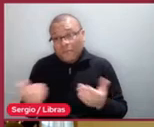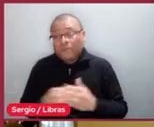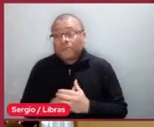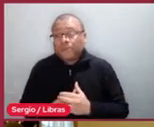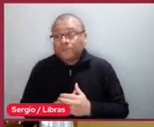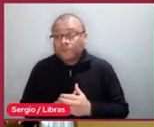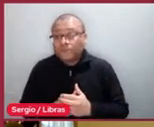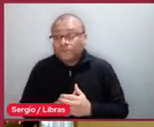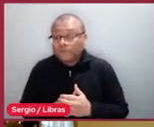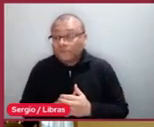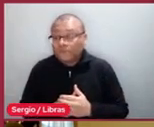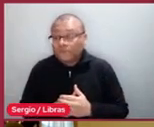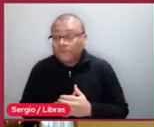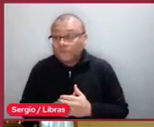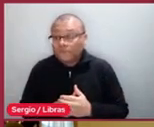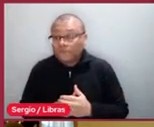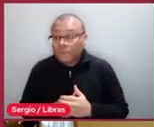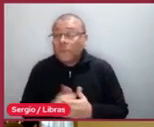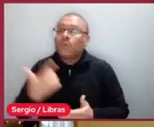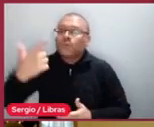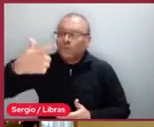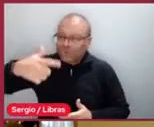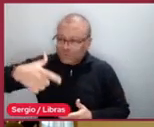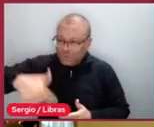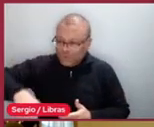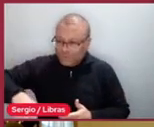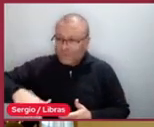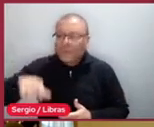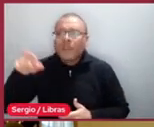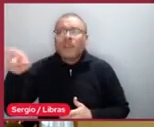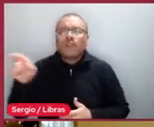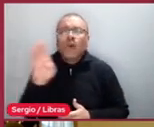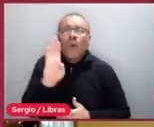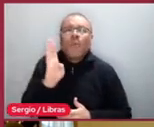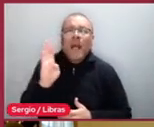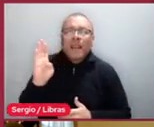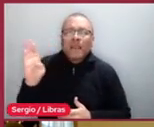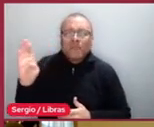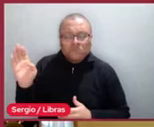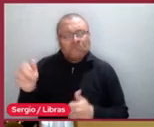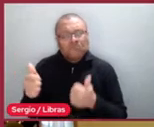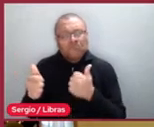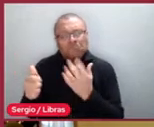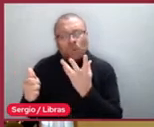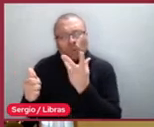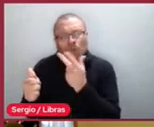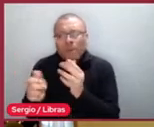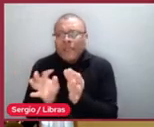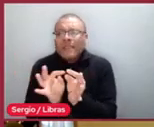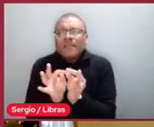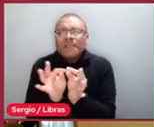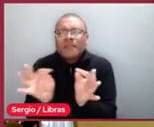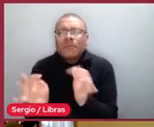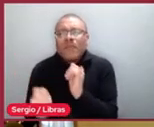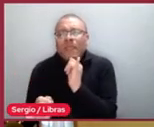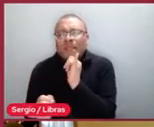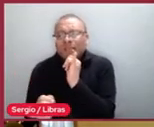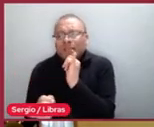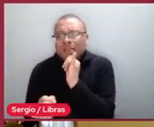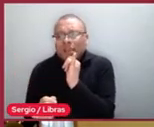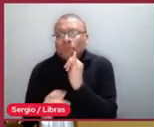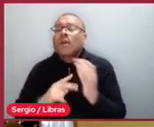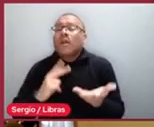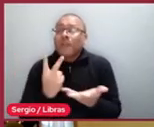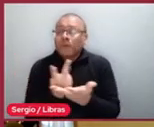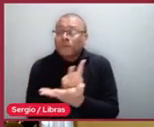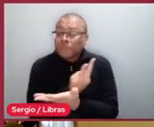integer. So again, it's a beautiful library to work with that. And for very simple cases, very simple